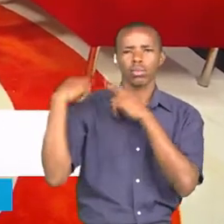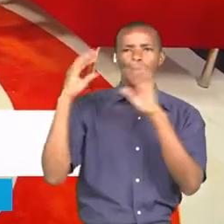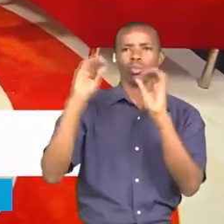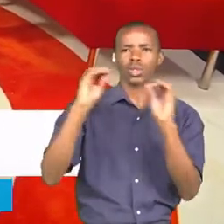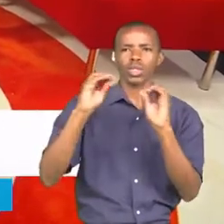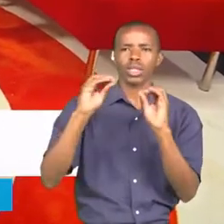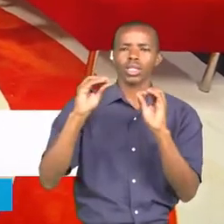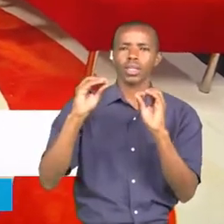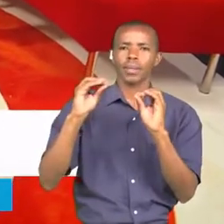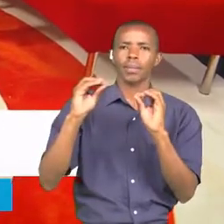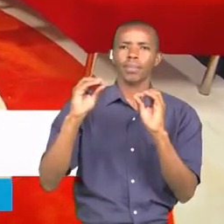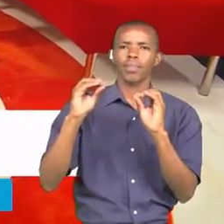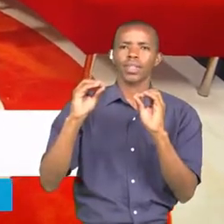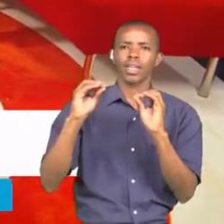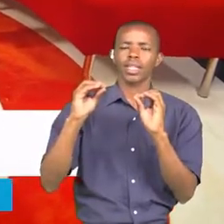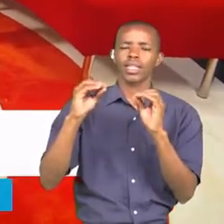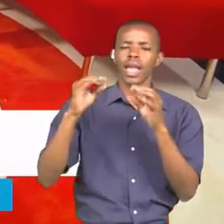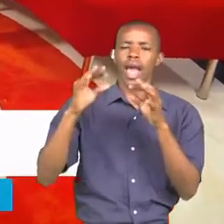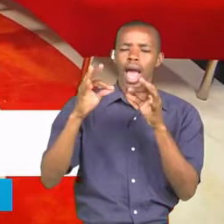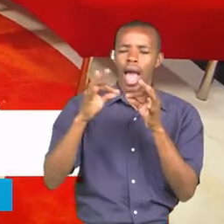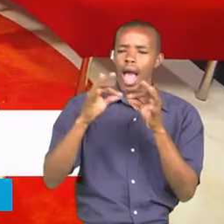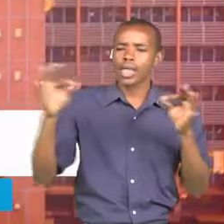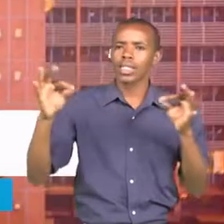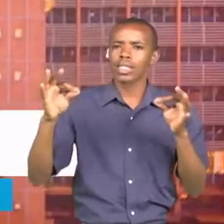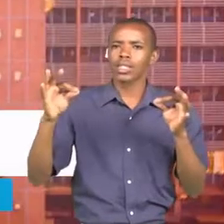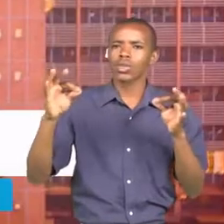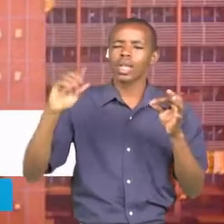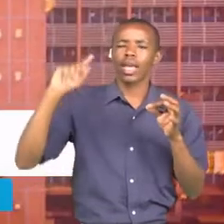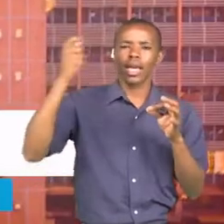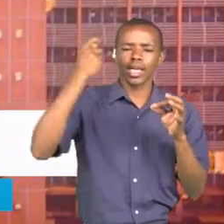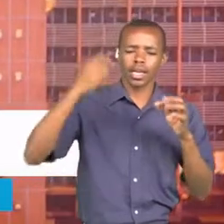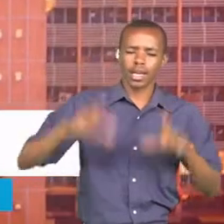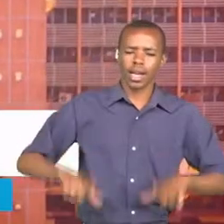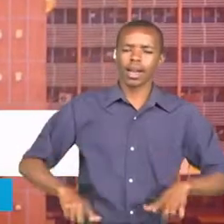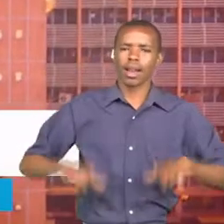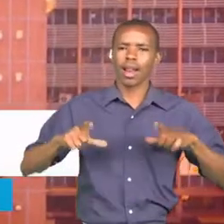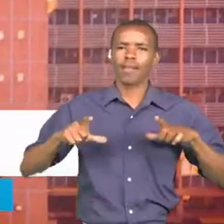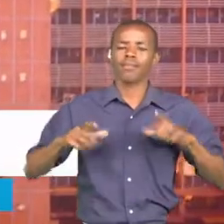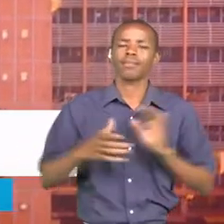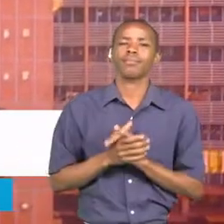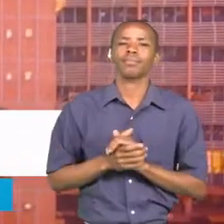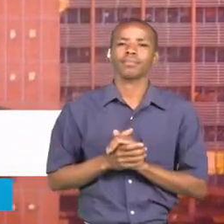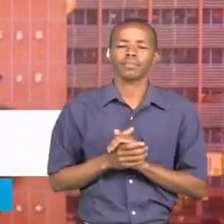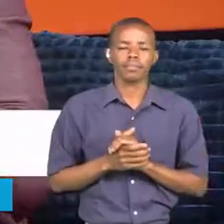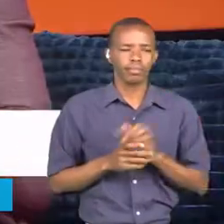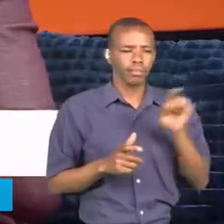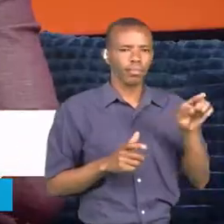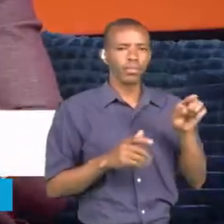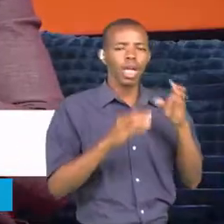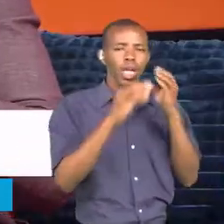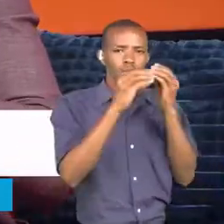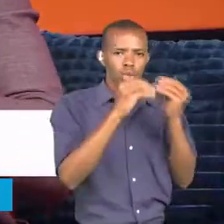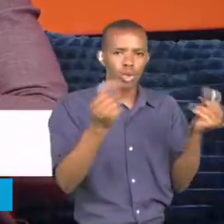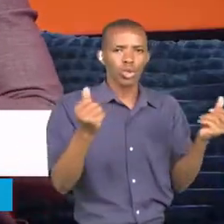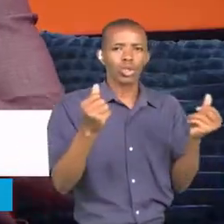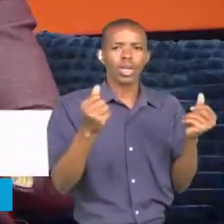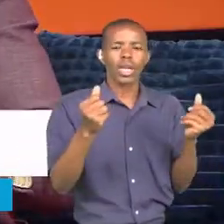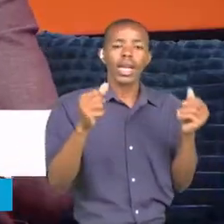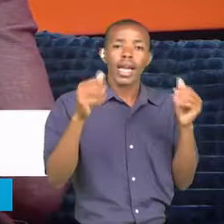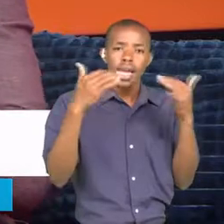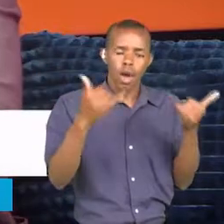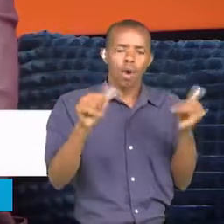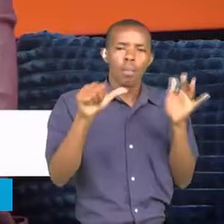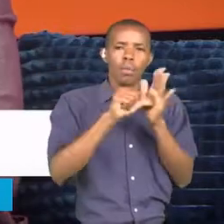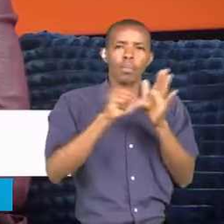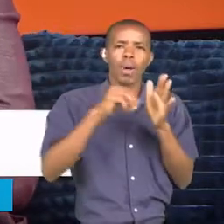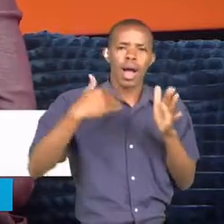that irresponsibility is extended to every facet of Kenyan life. Now, Kevin, solutions, because already there's a problem.